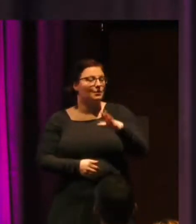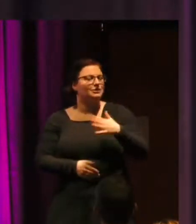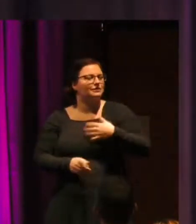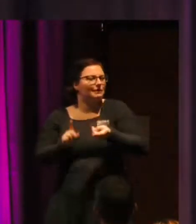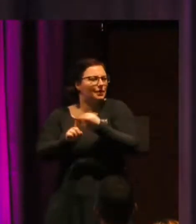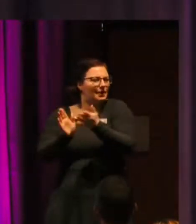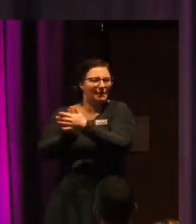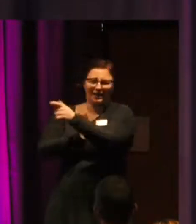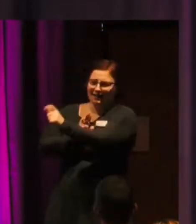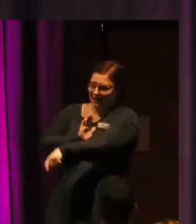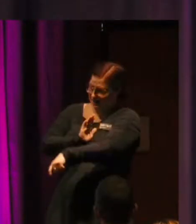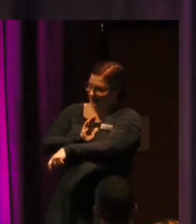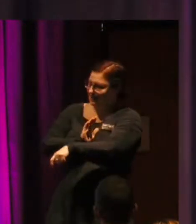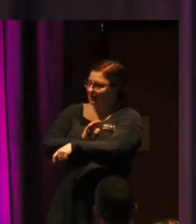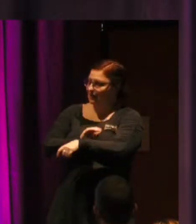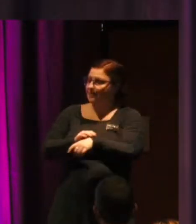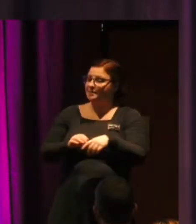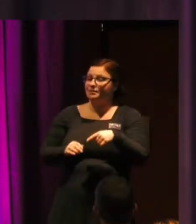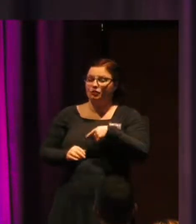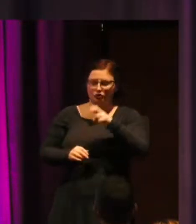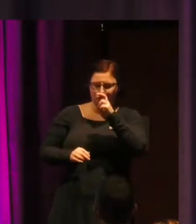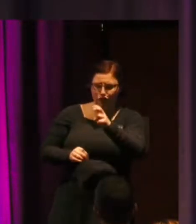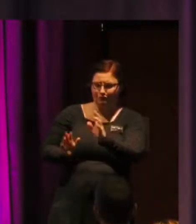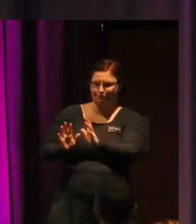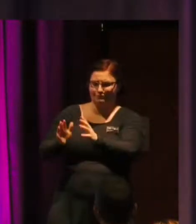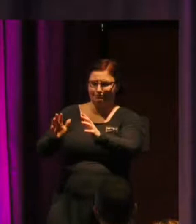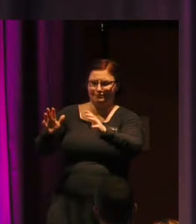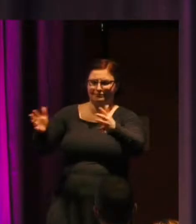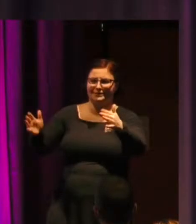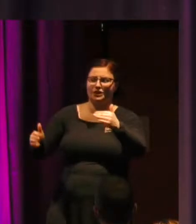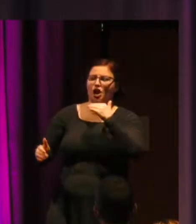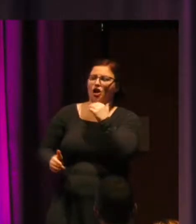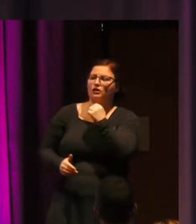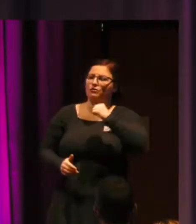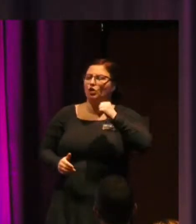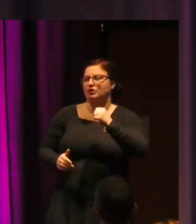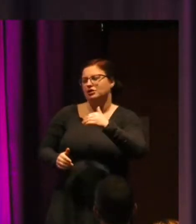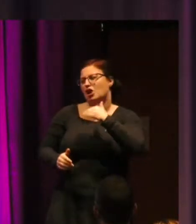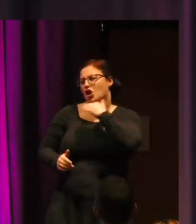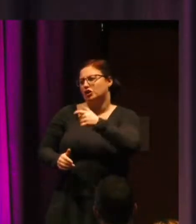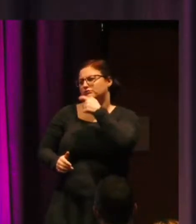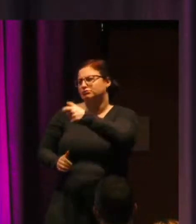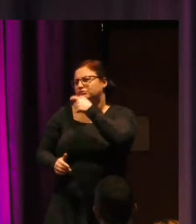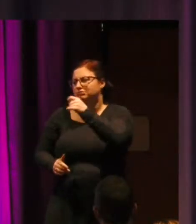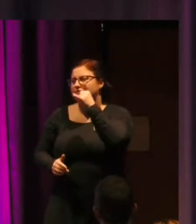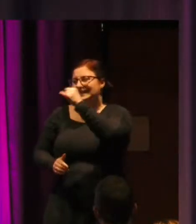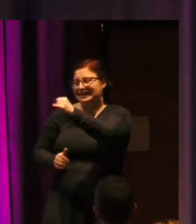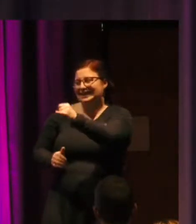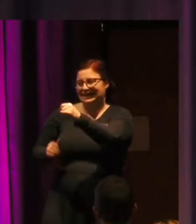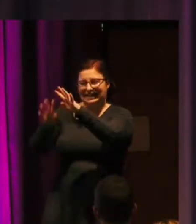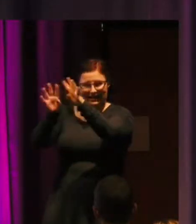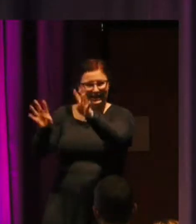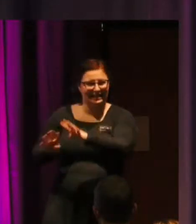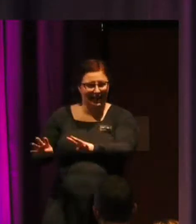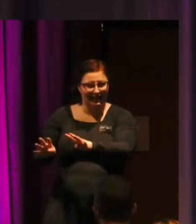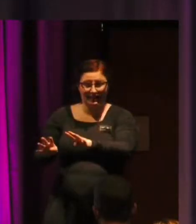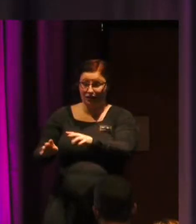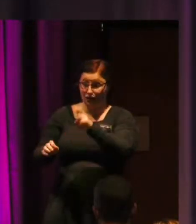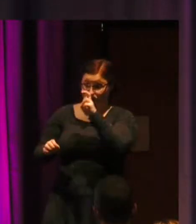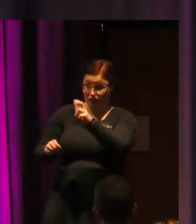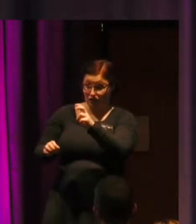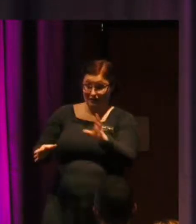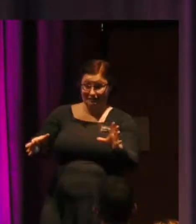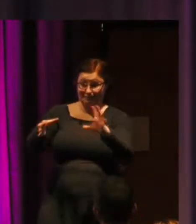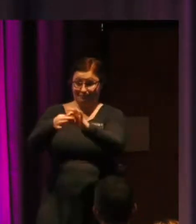So we've seen the rise of hate speech online. We've seen how this hate speech then correlates on